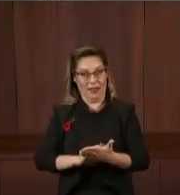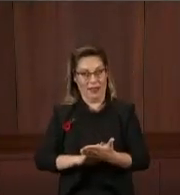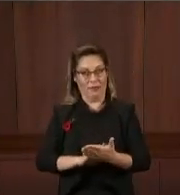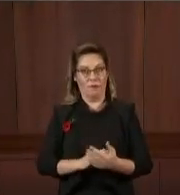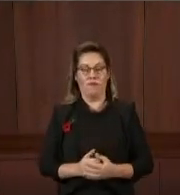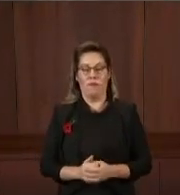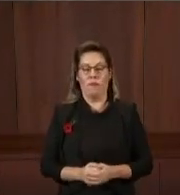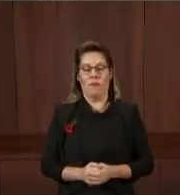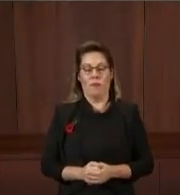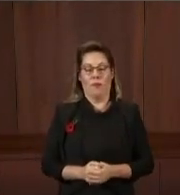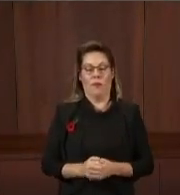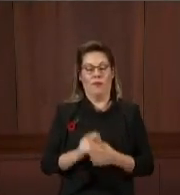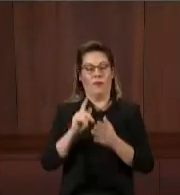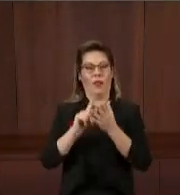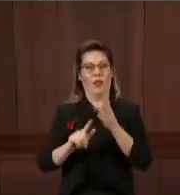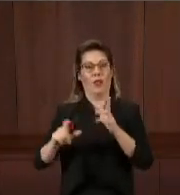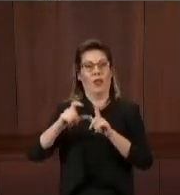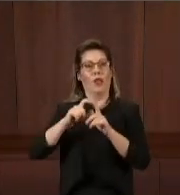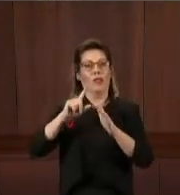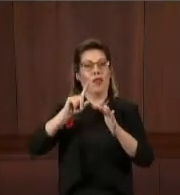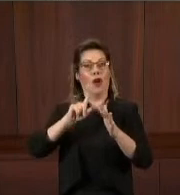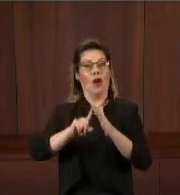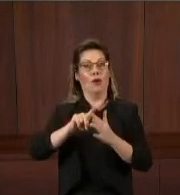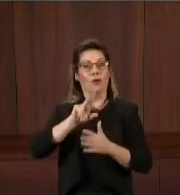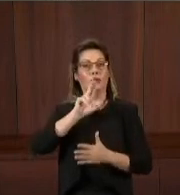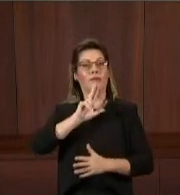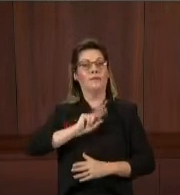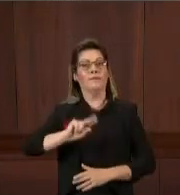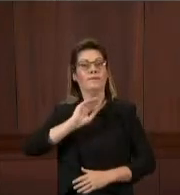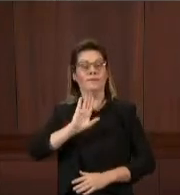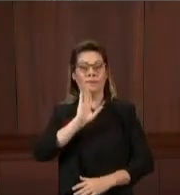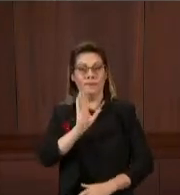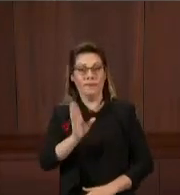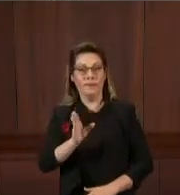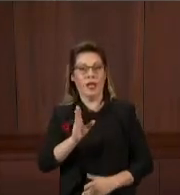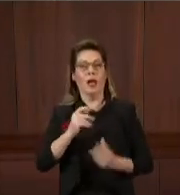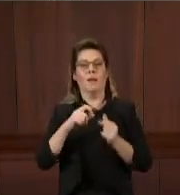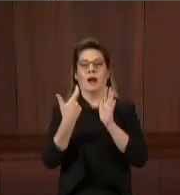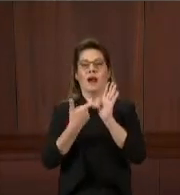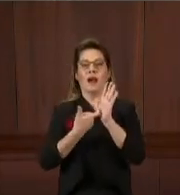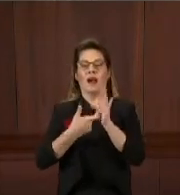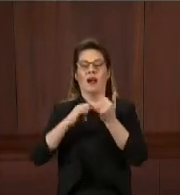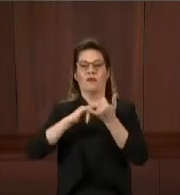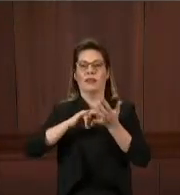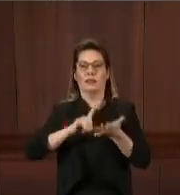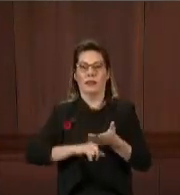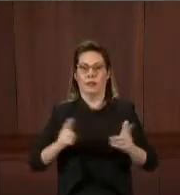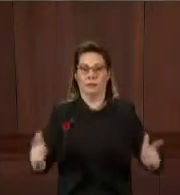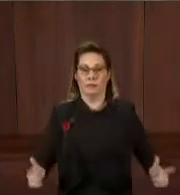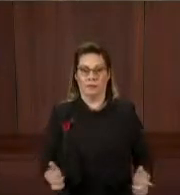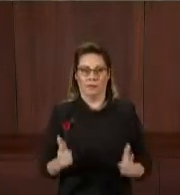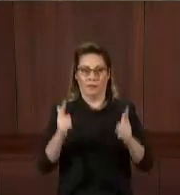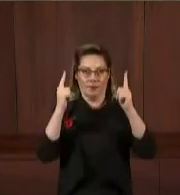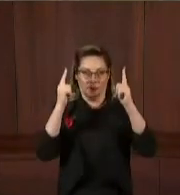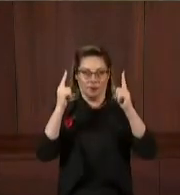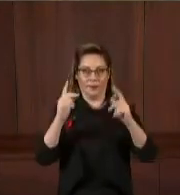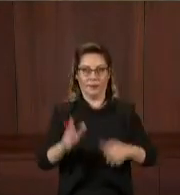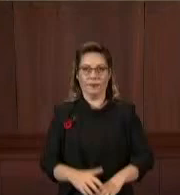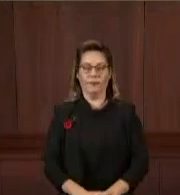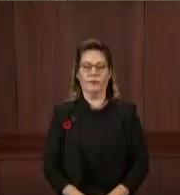now be offered by Acting President of the RSL New South Wales Branch, Mr. Ray James.